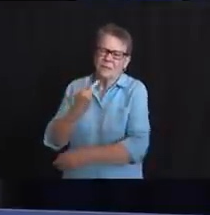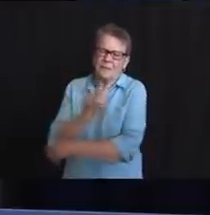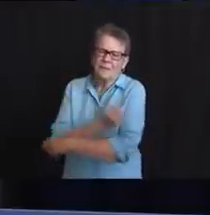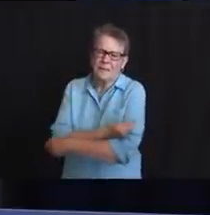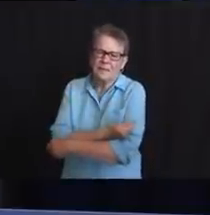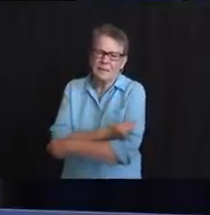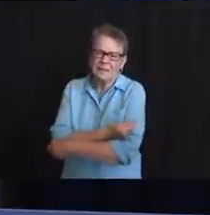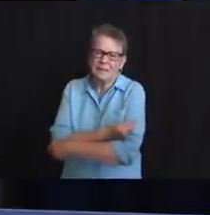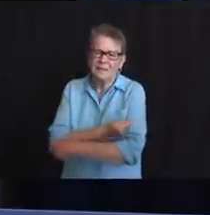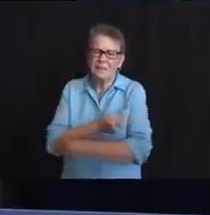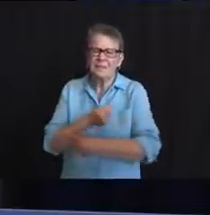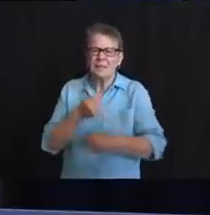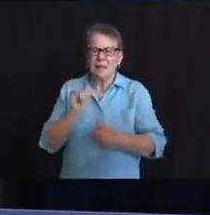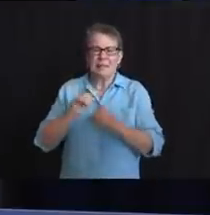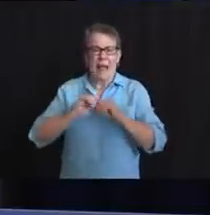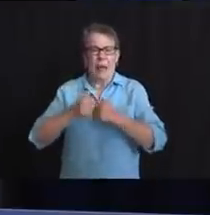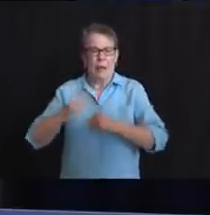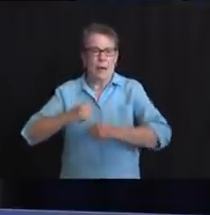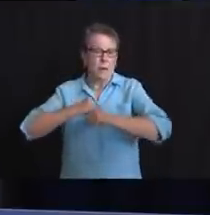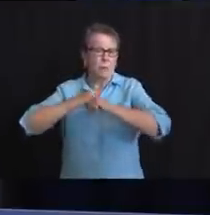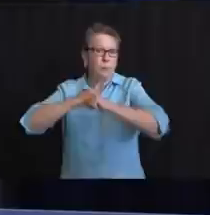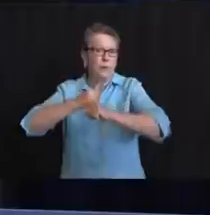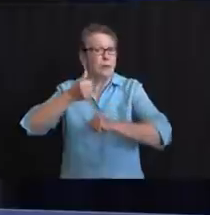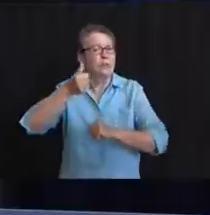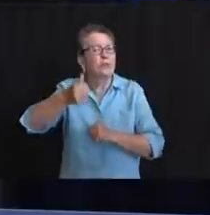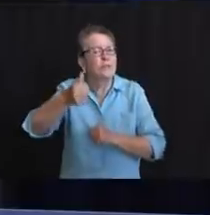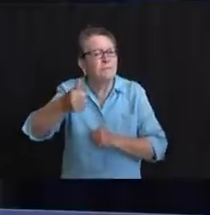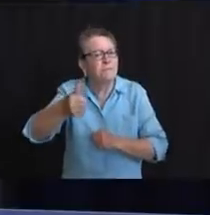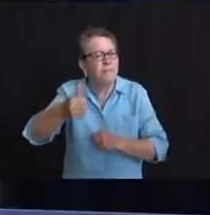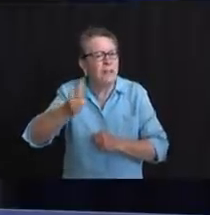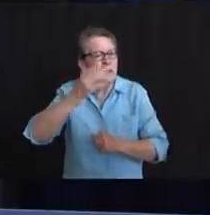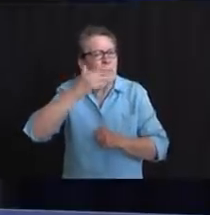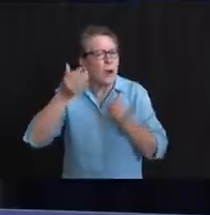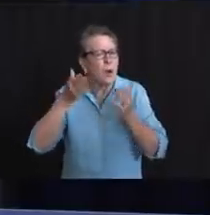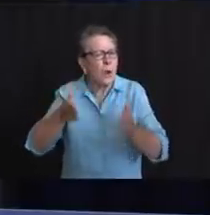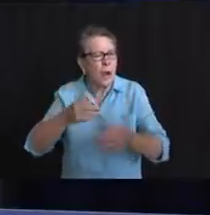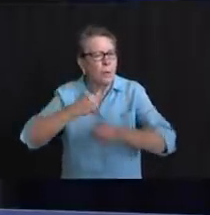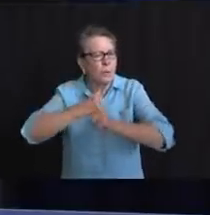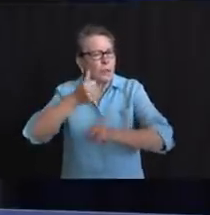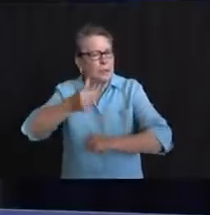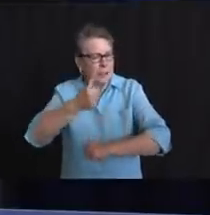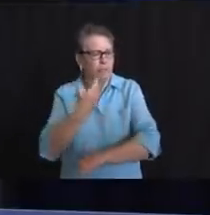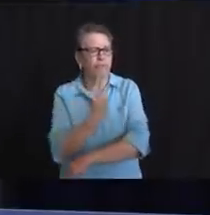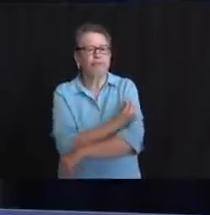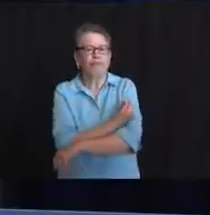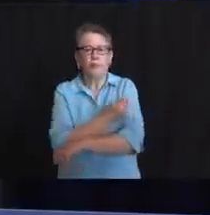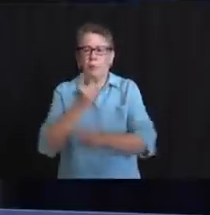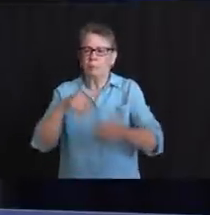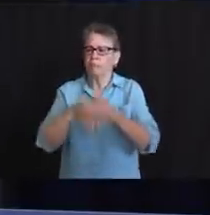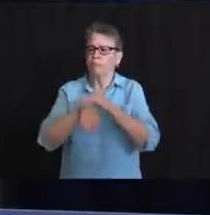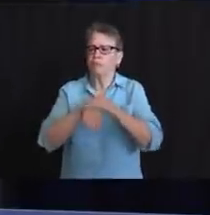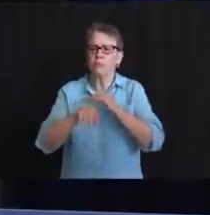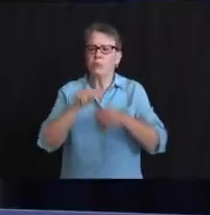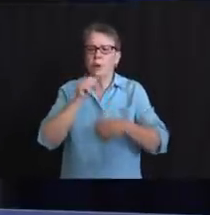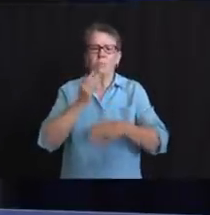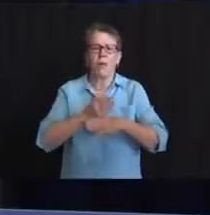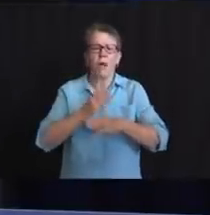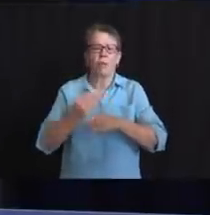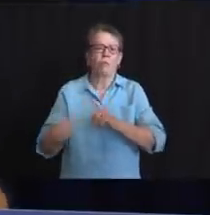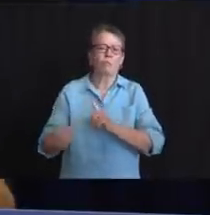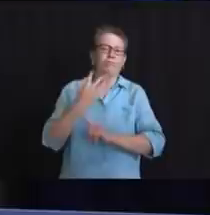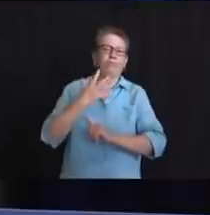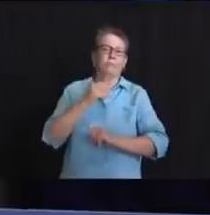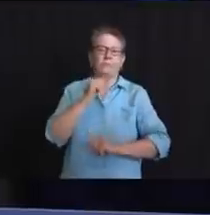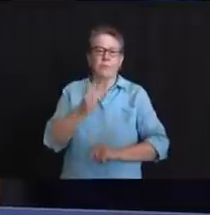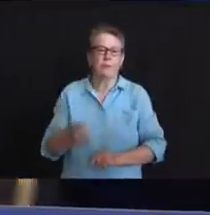the few individuals who won't mask up. I just want to encourage them. Well said. Tina,